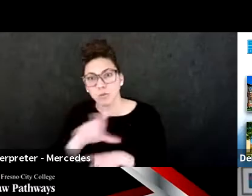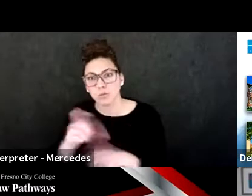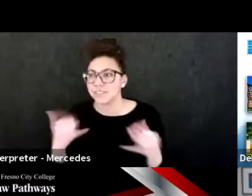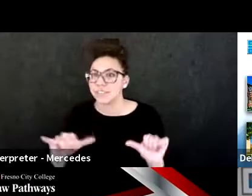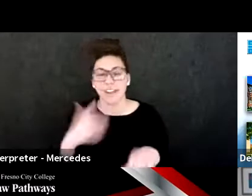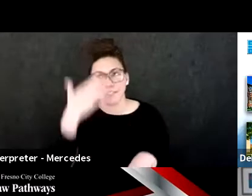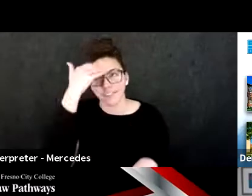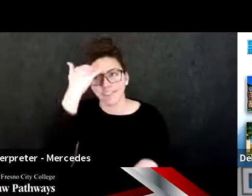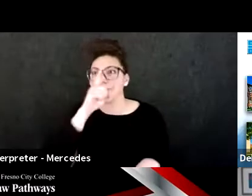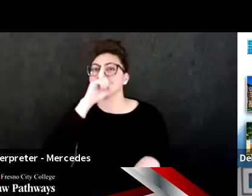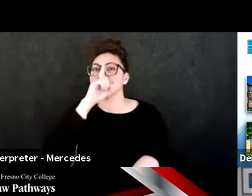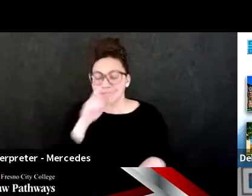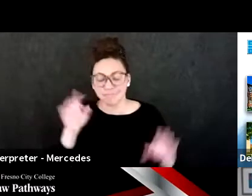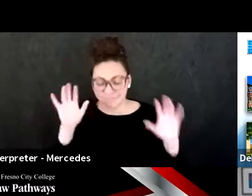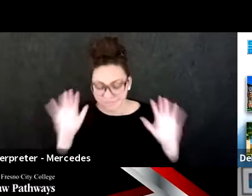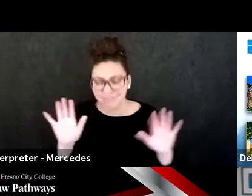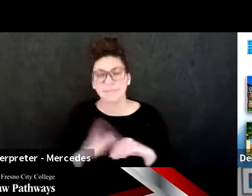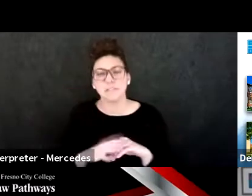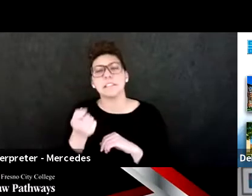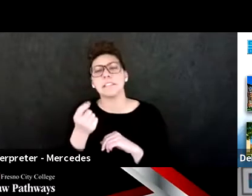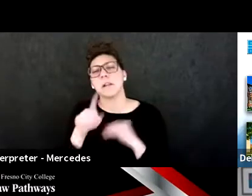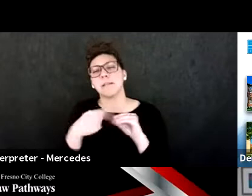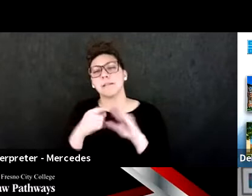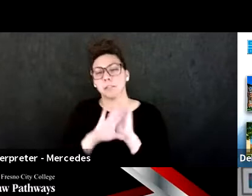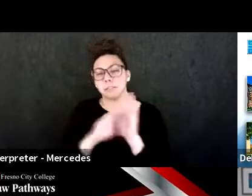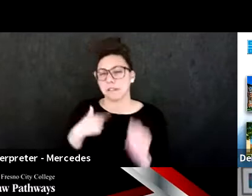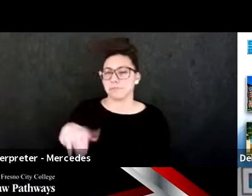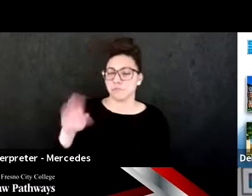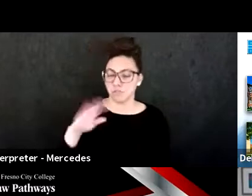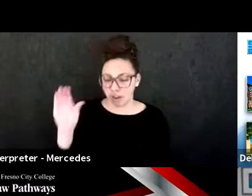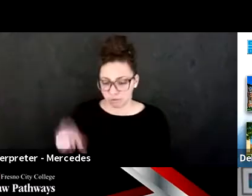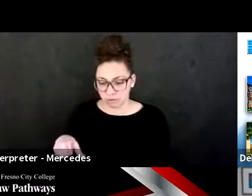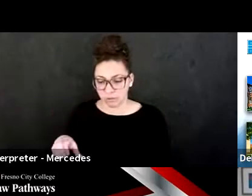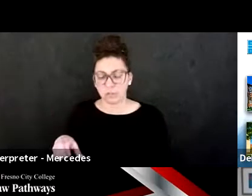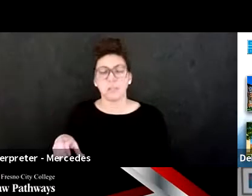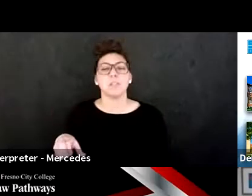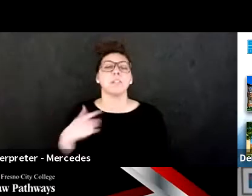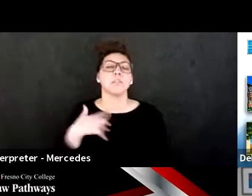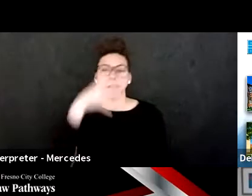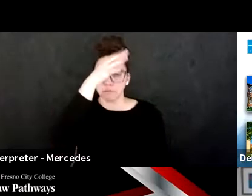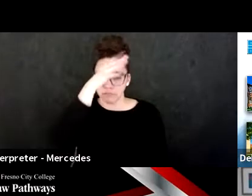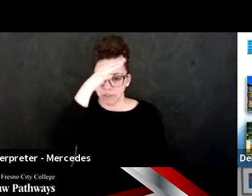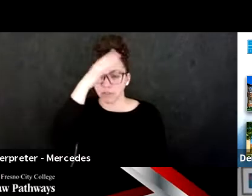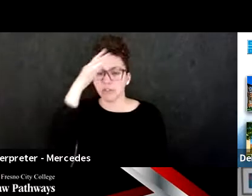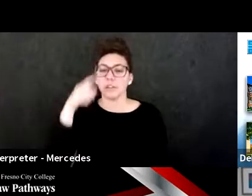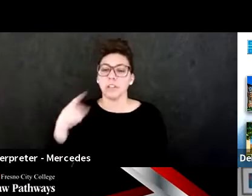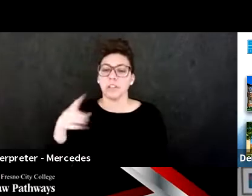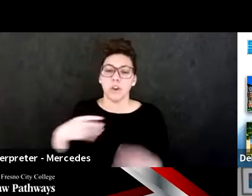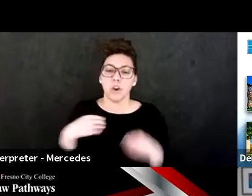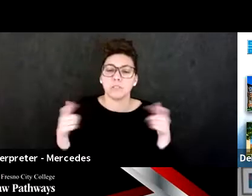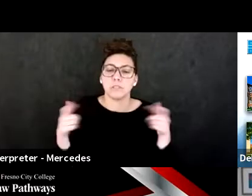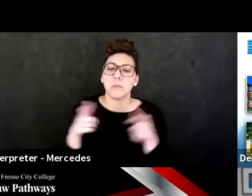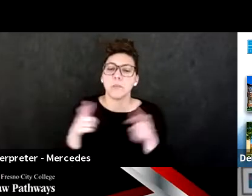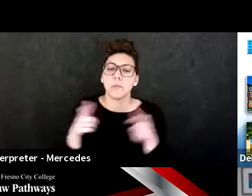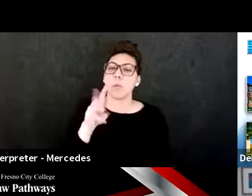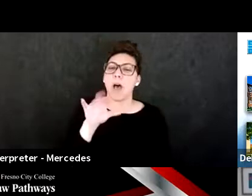just a little bit about my background. I actually grew up in Chicago, and my father owned a small wire products factory there on the south side of